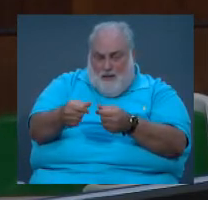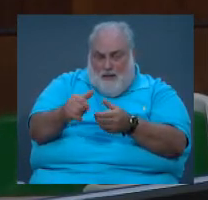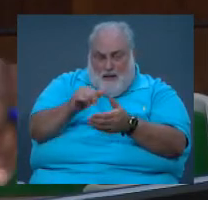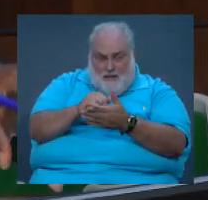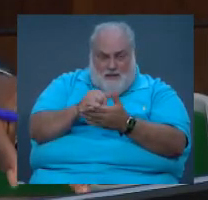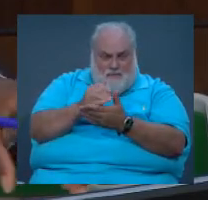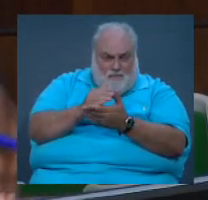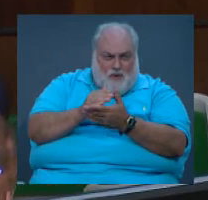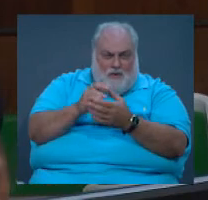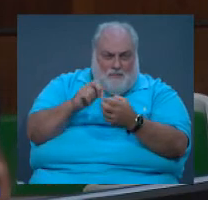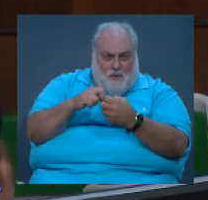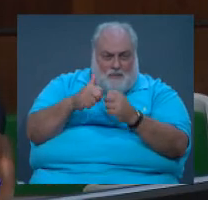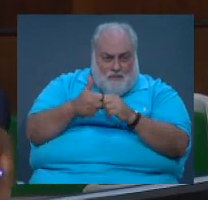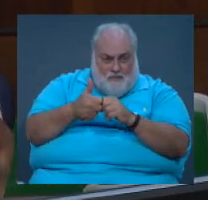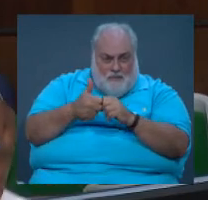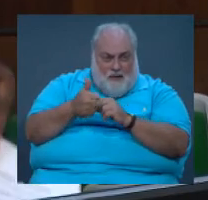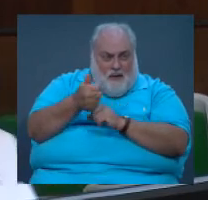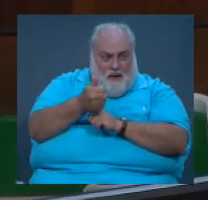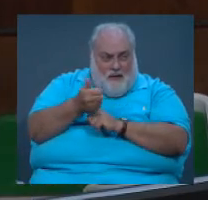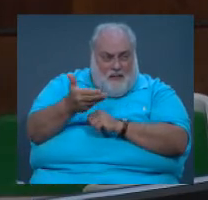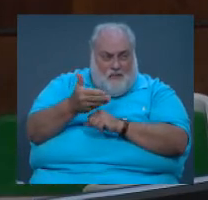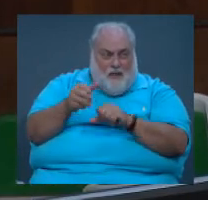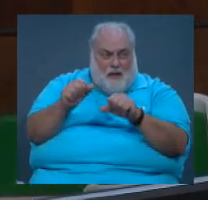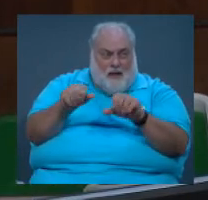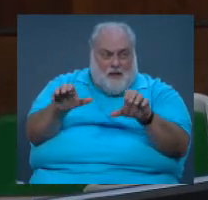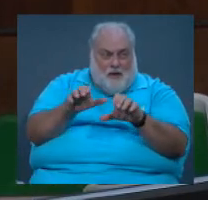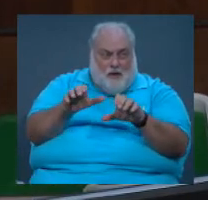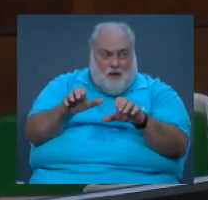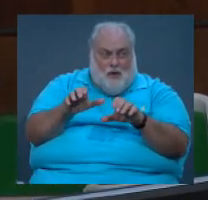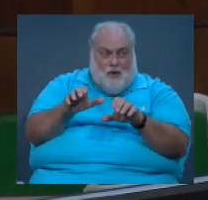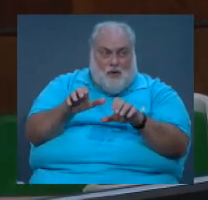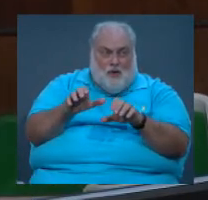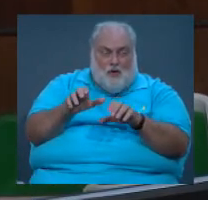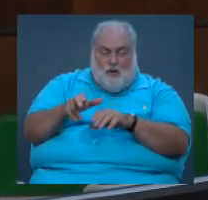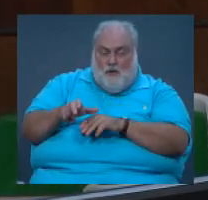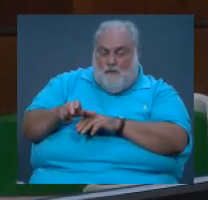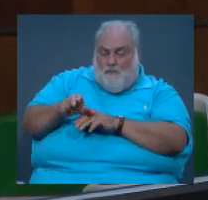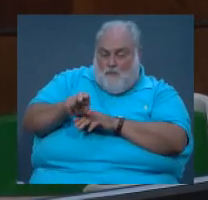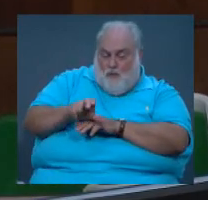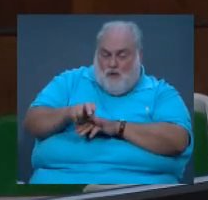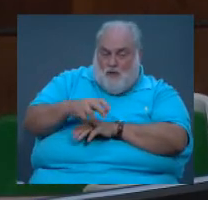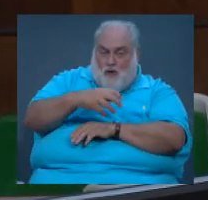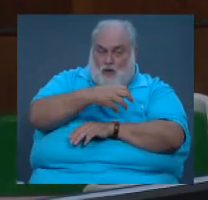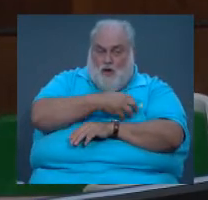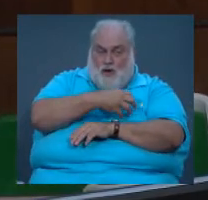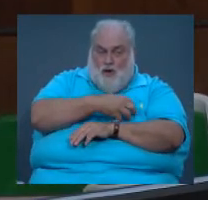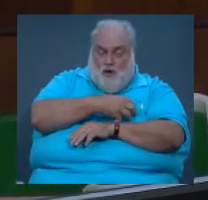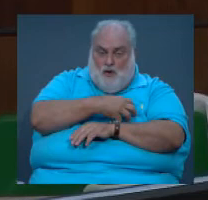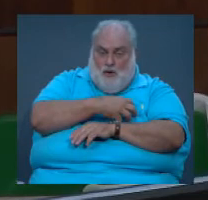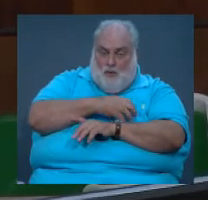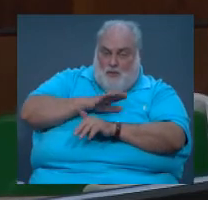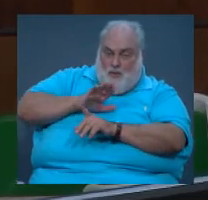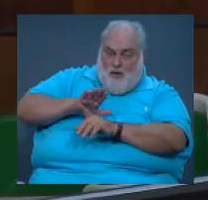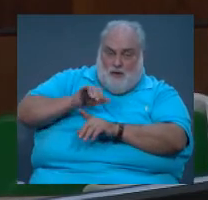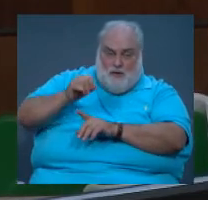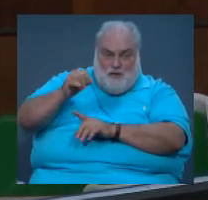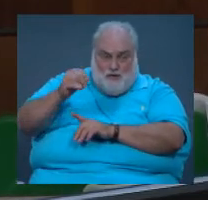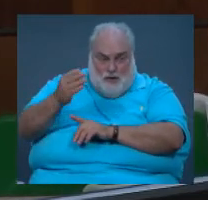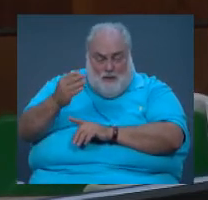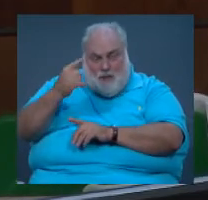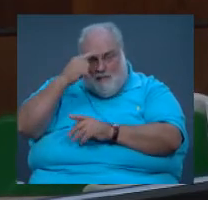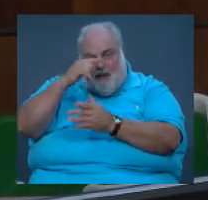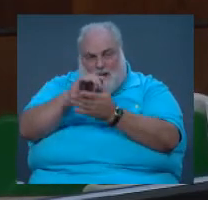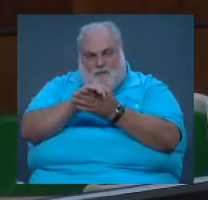of the equation, and anything we can do to move these properties and help code enforcement with their job, I